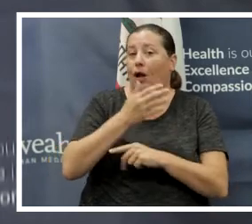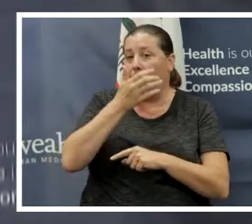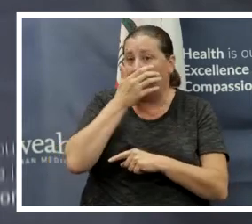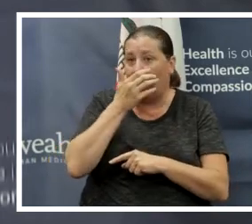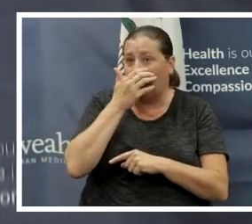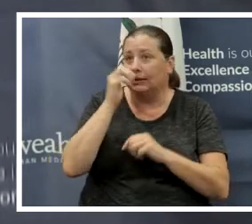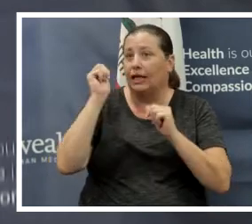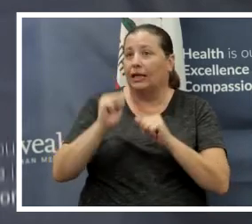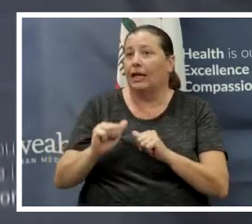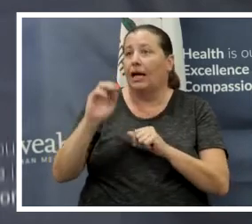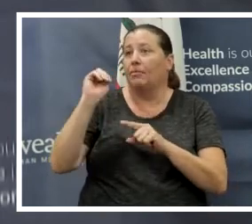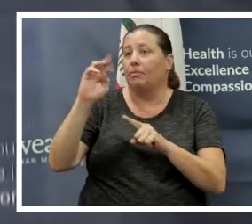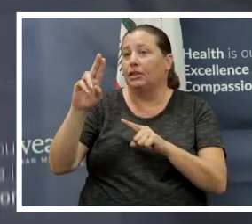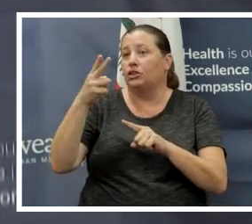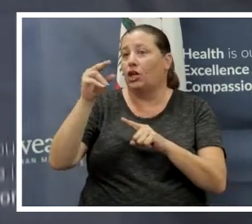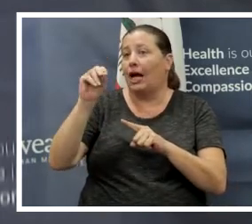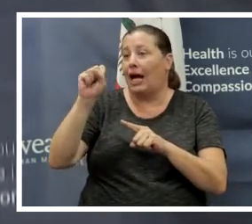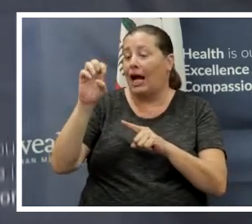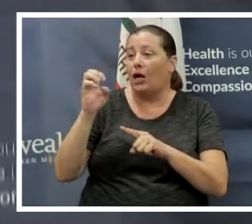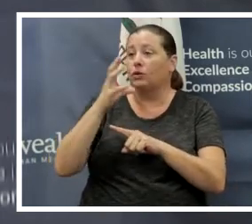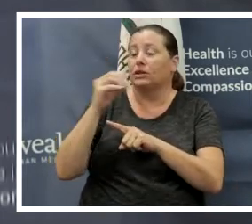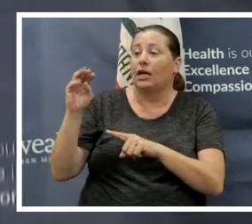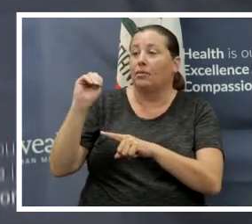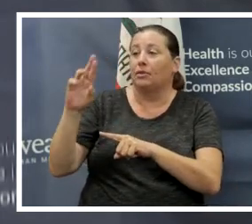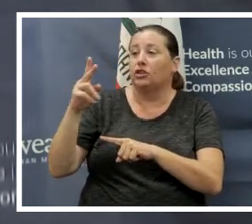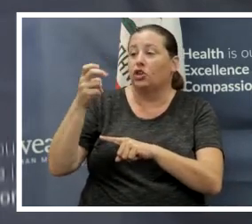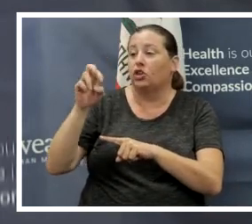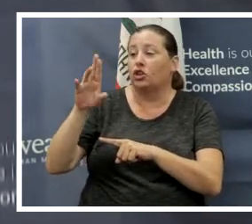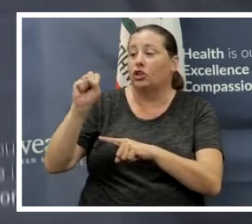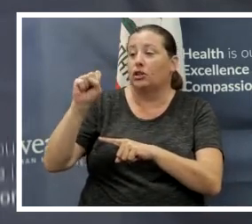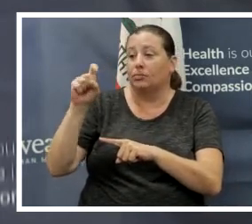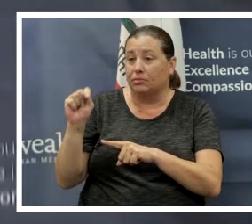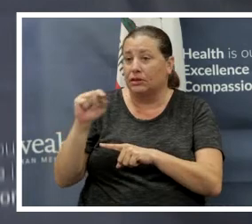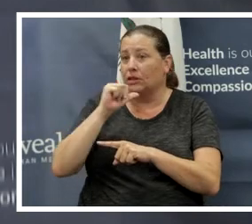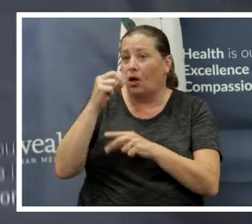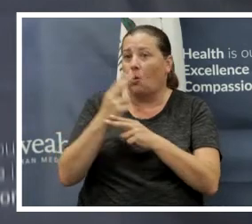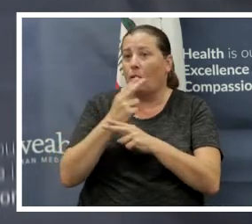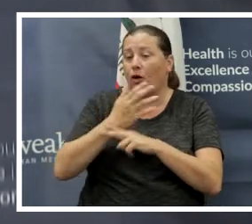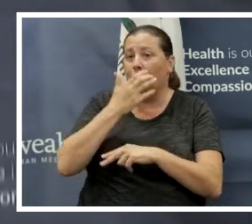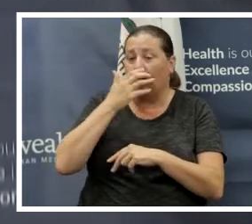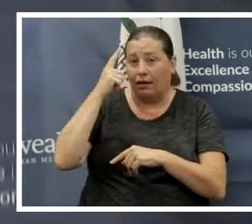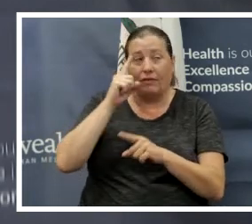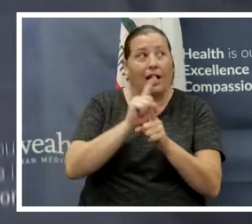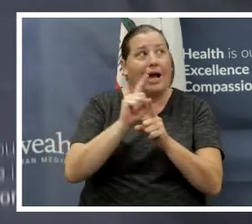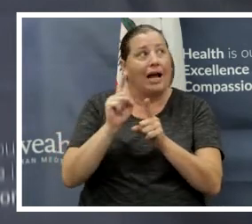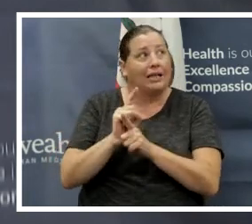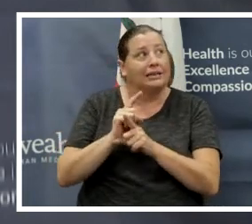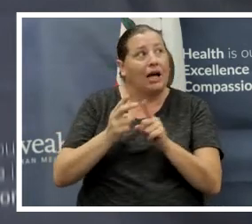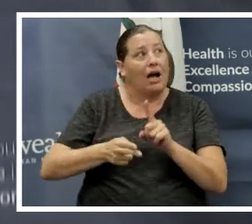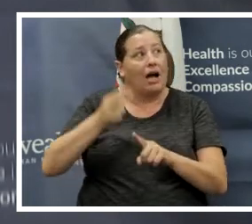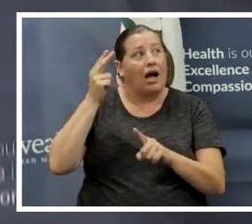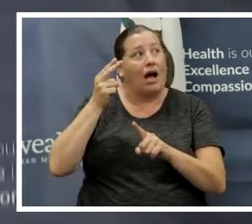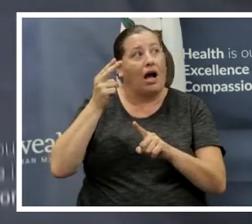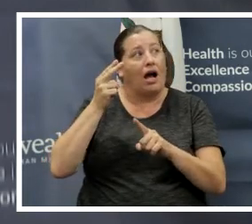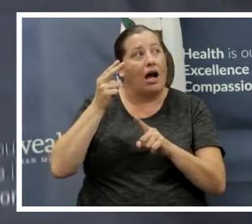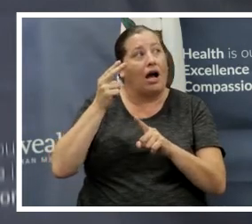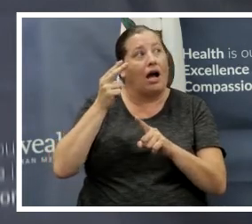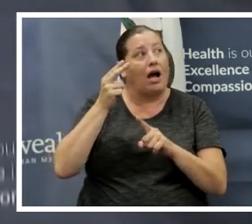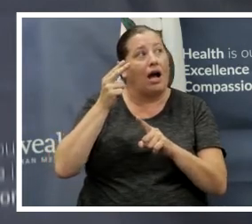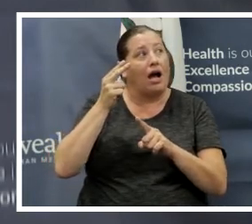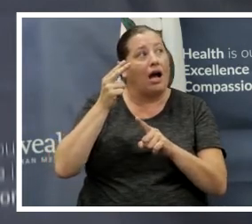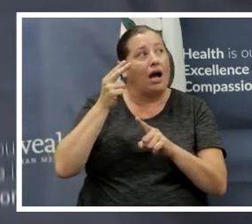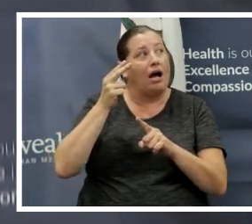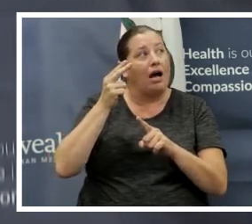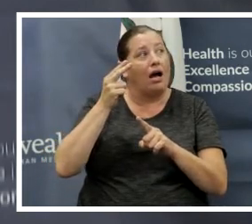to the public why, as elected officials and high-level civic leaders and staff in charge of our most critical health care, they are